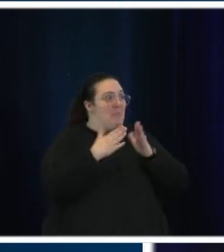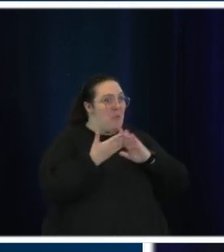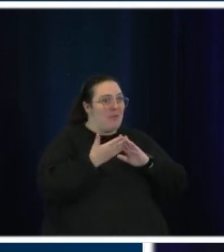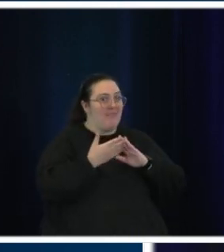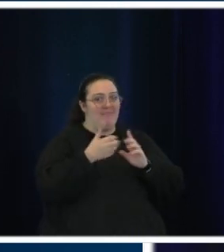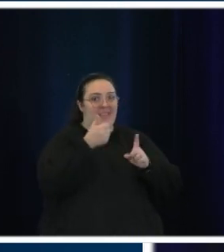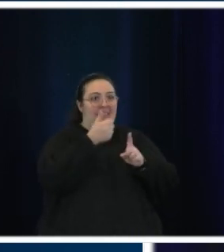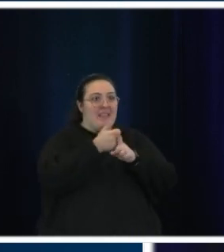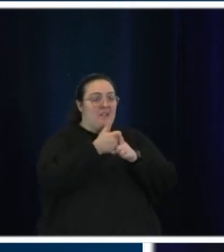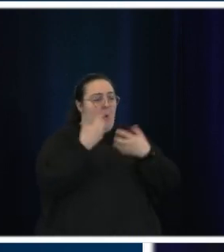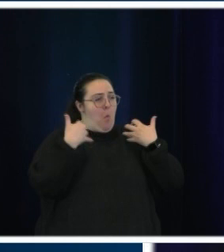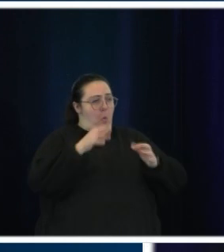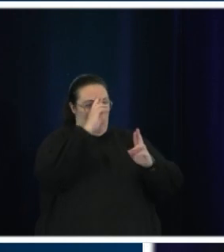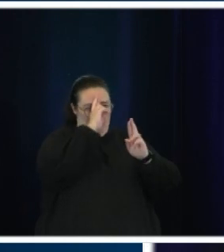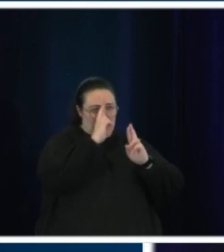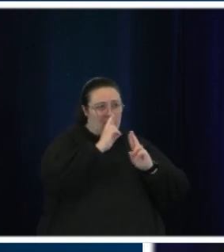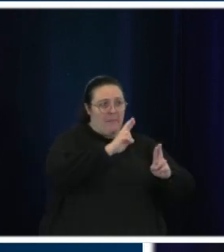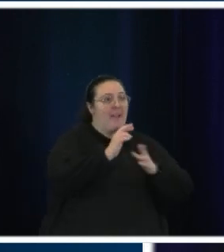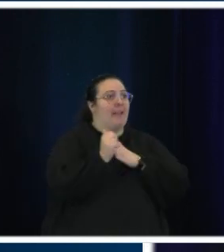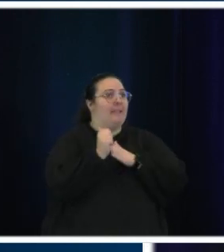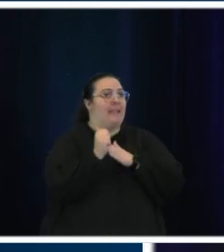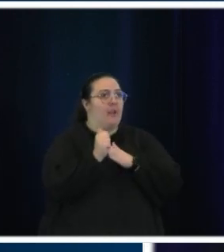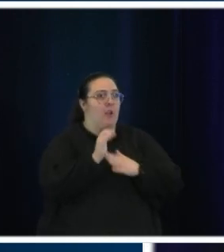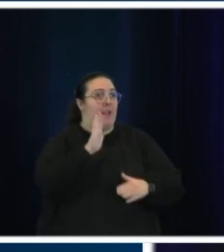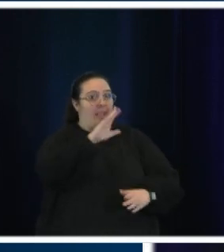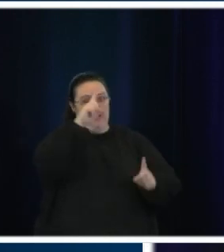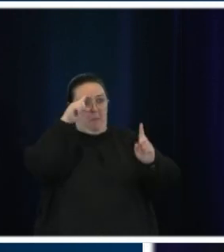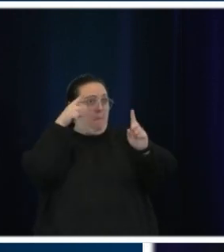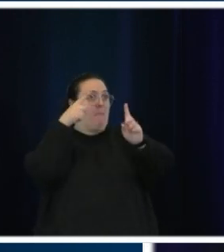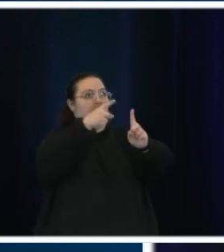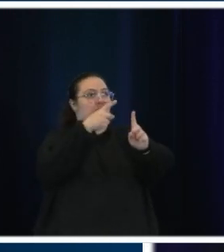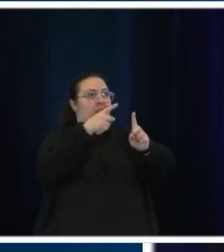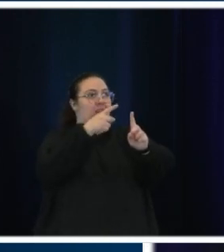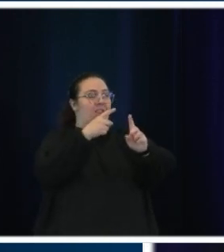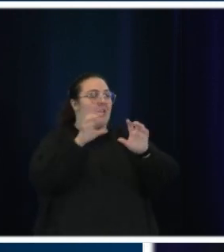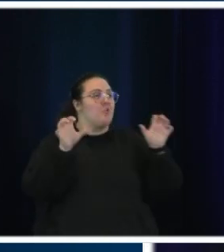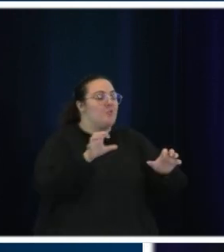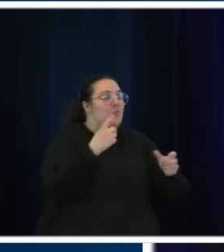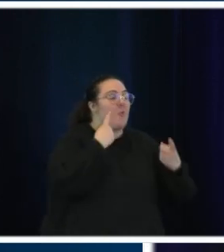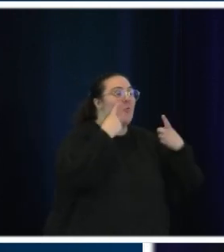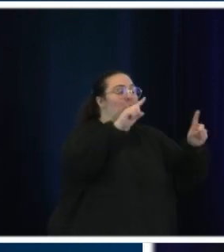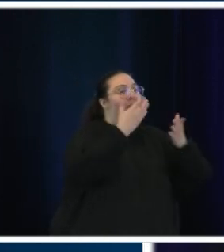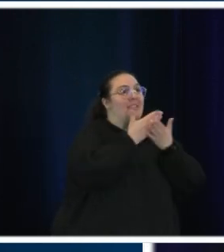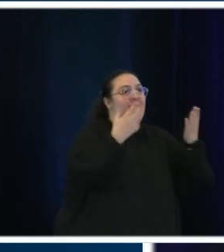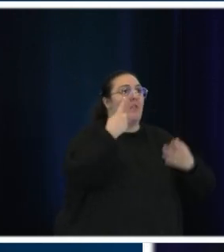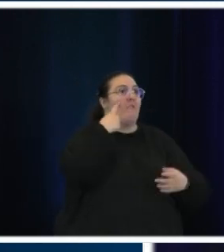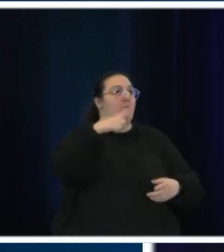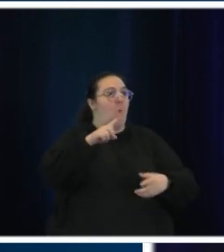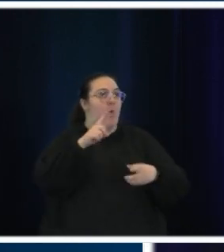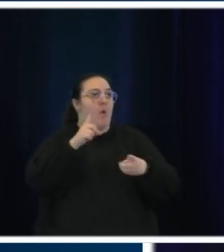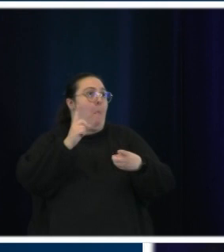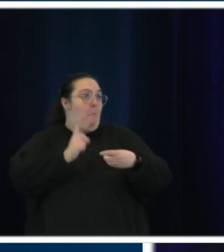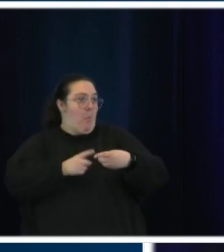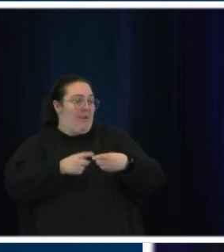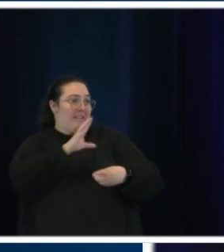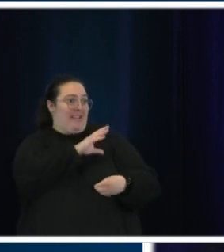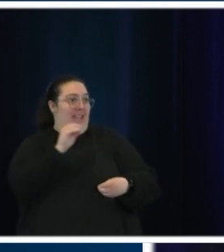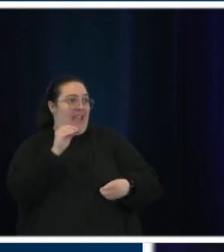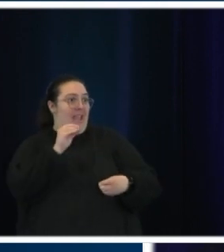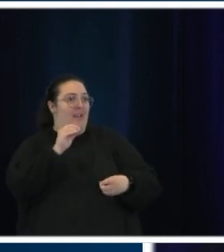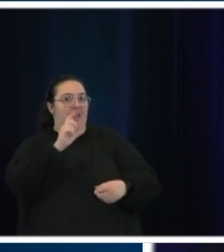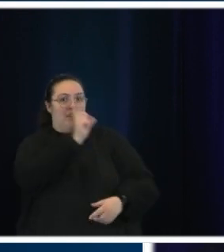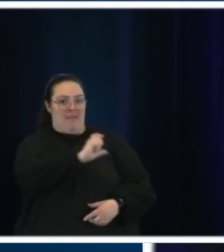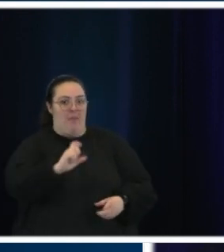well-respected young leader who is on a mission to do great things and achieve great results for the Bhutanese Nepali community of